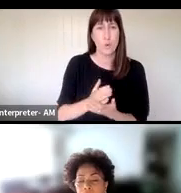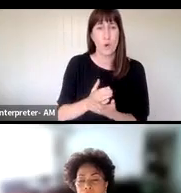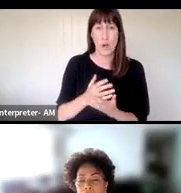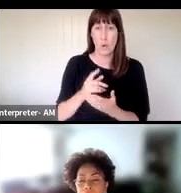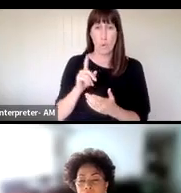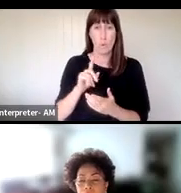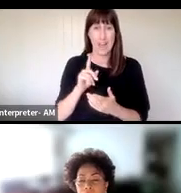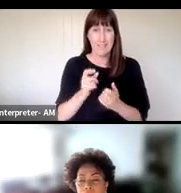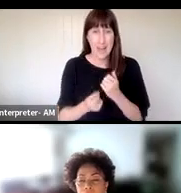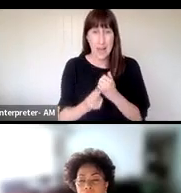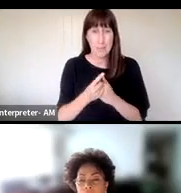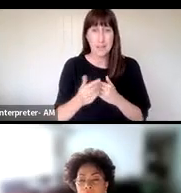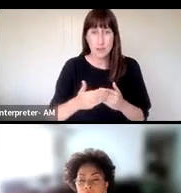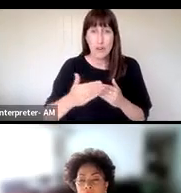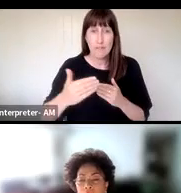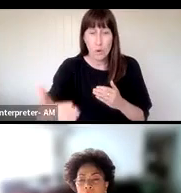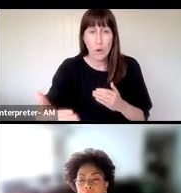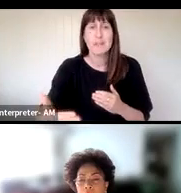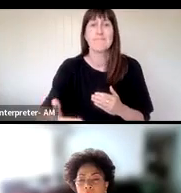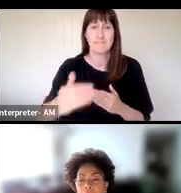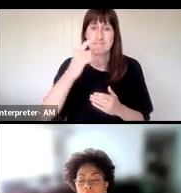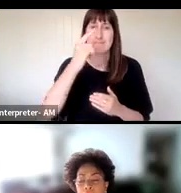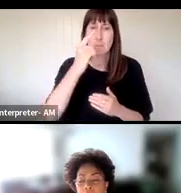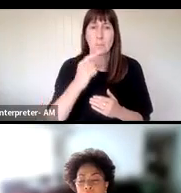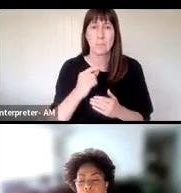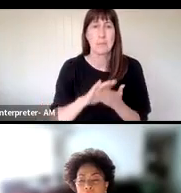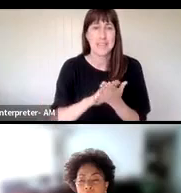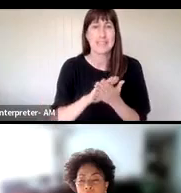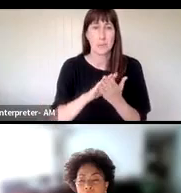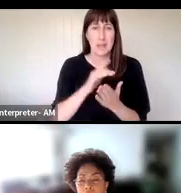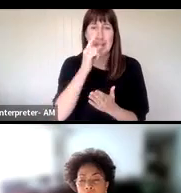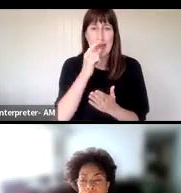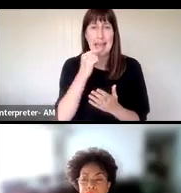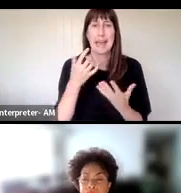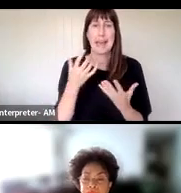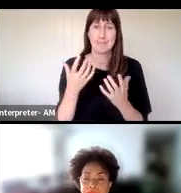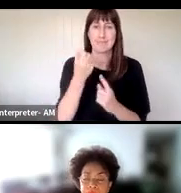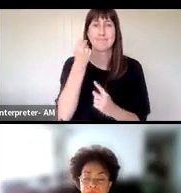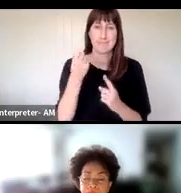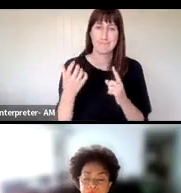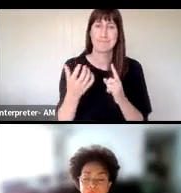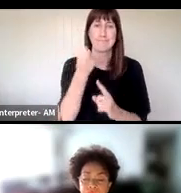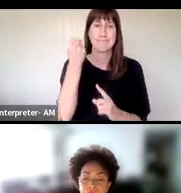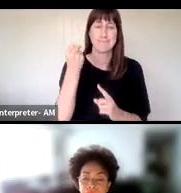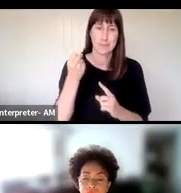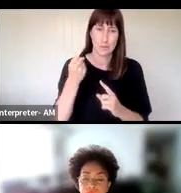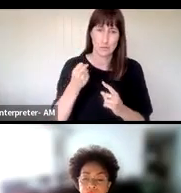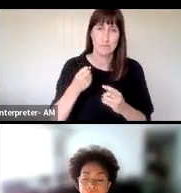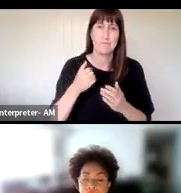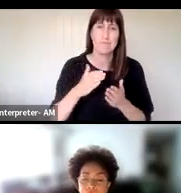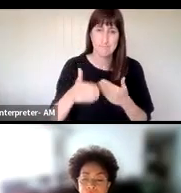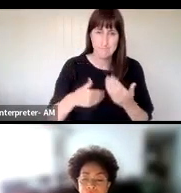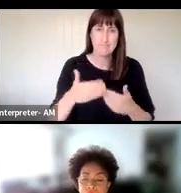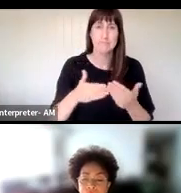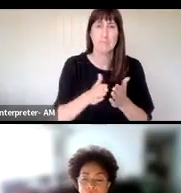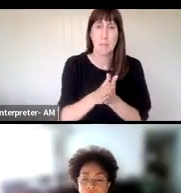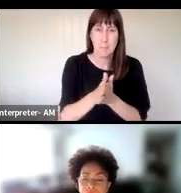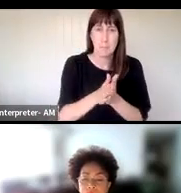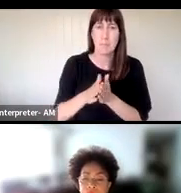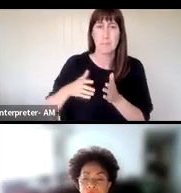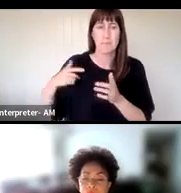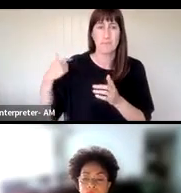going forward means that we can achieve work to maintain that momentum of the